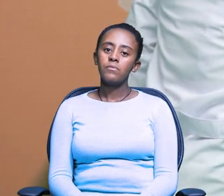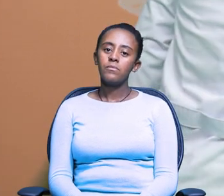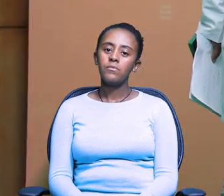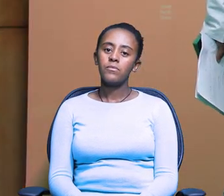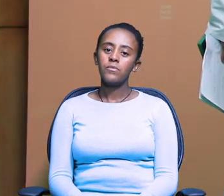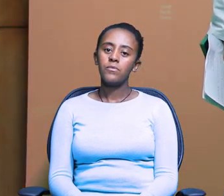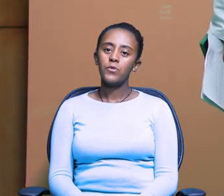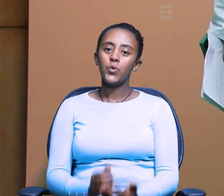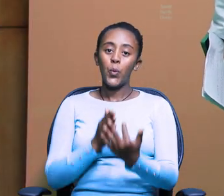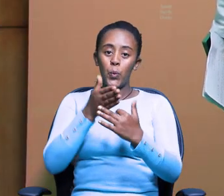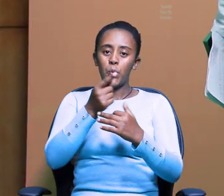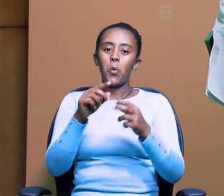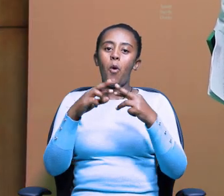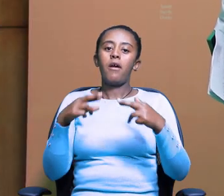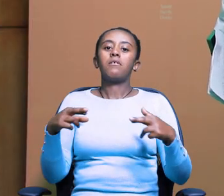through the wire.